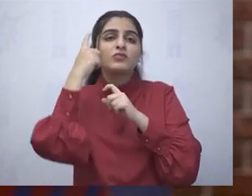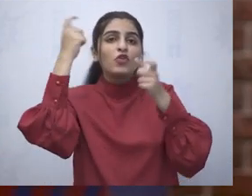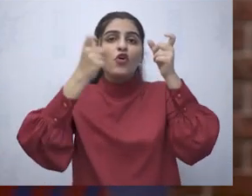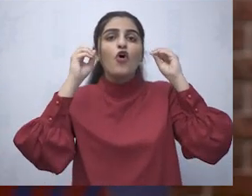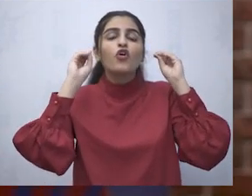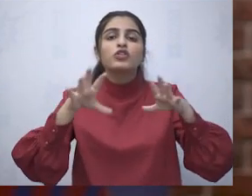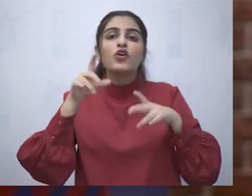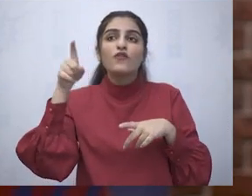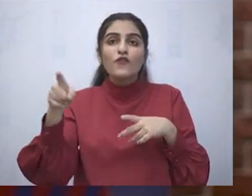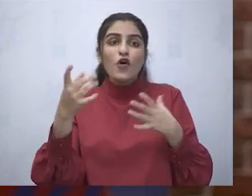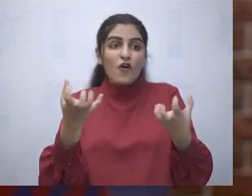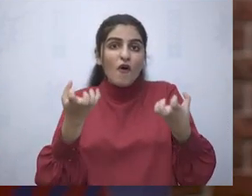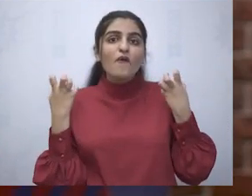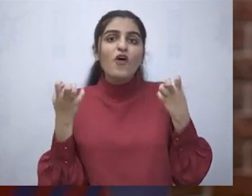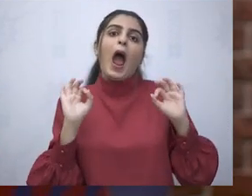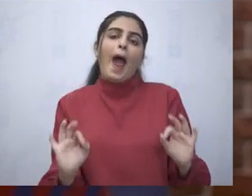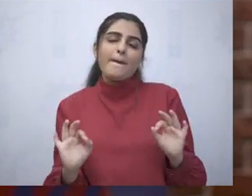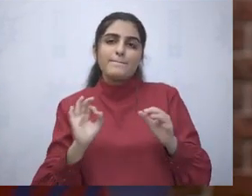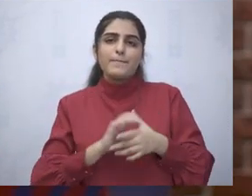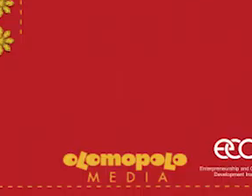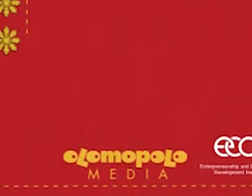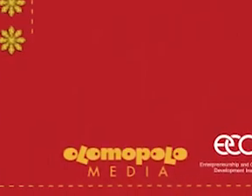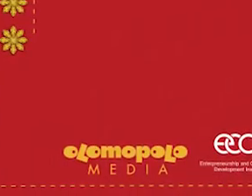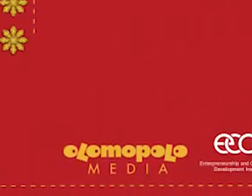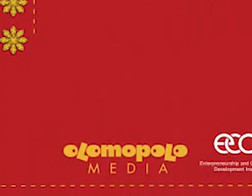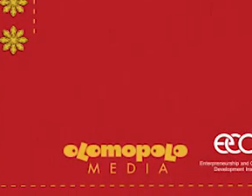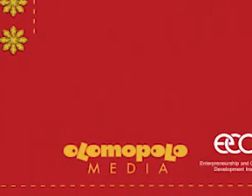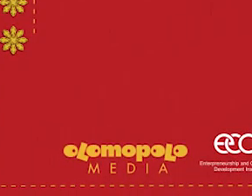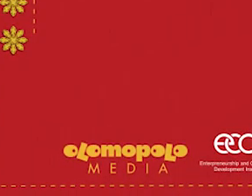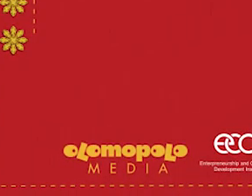we be the change our people need.